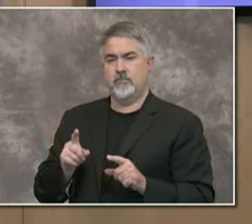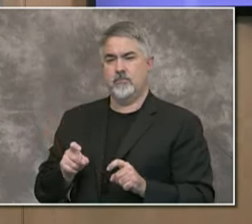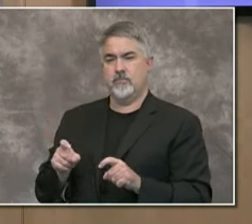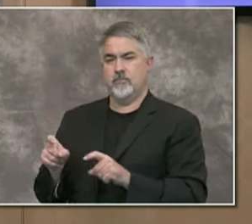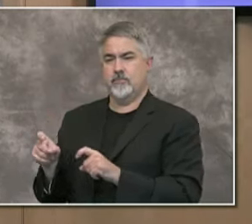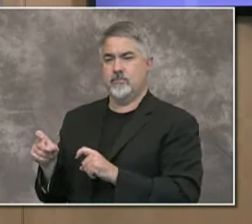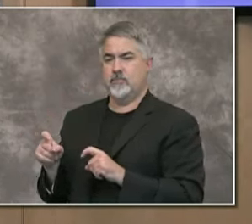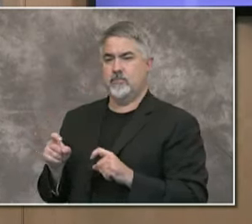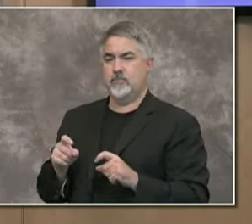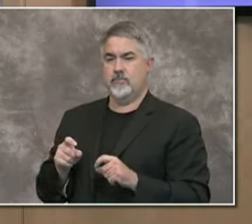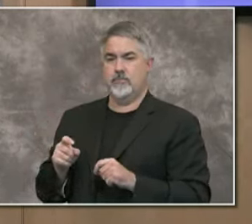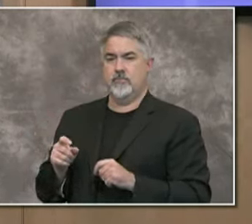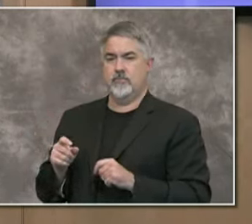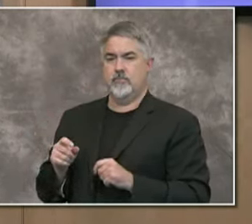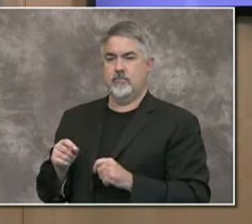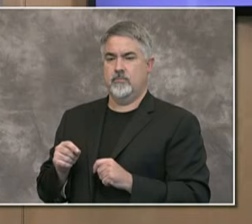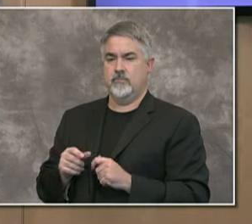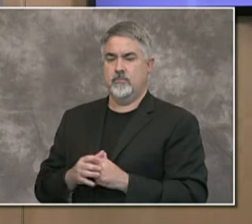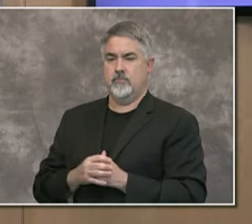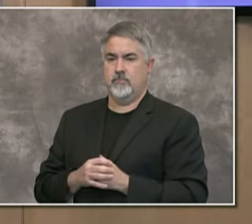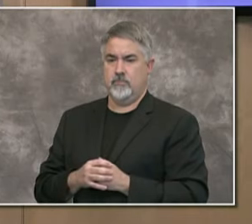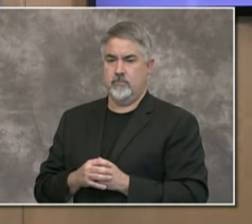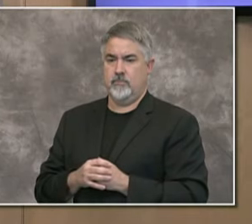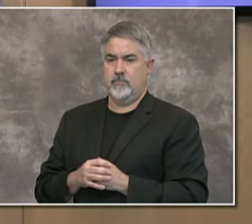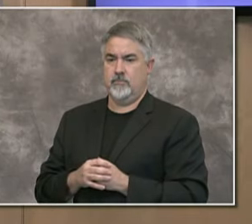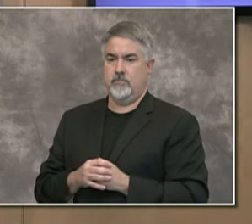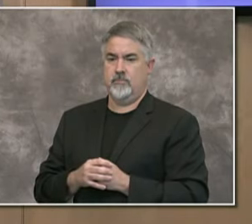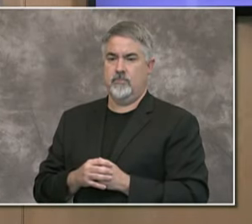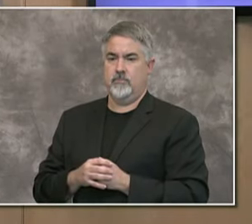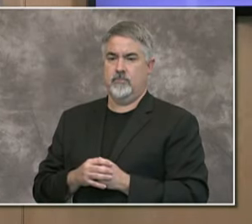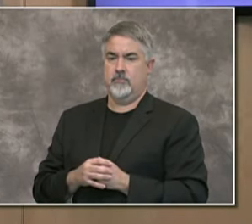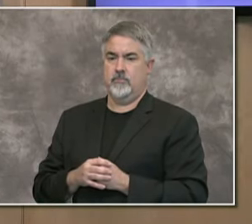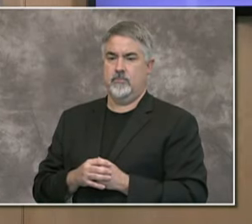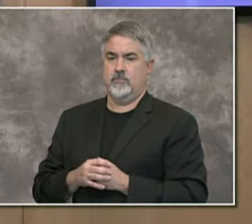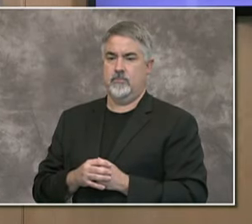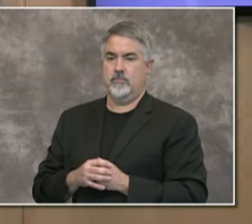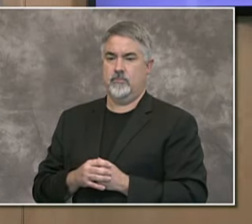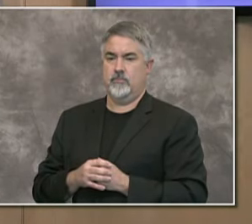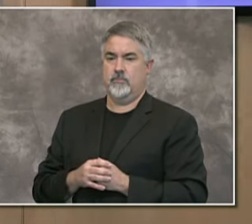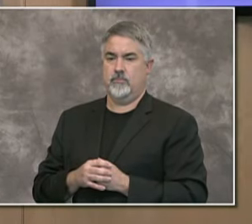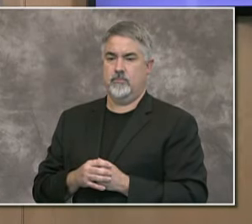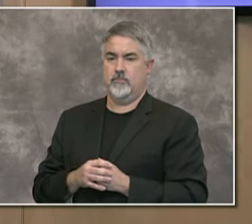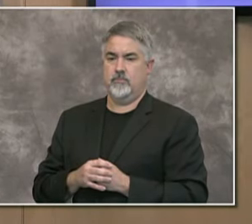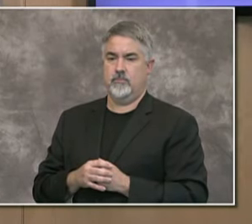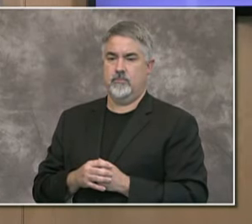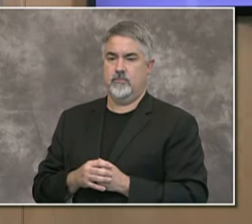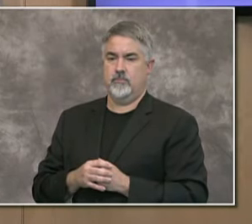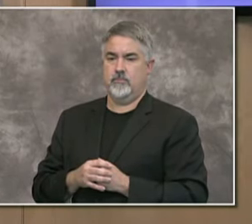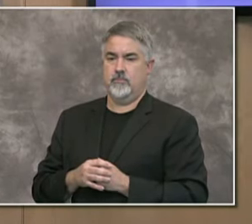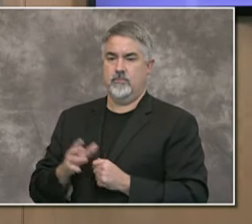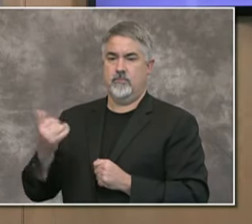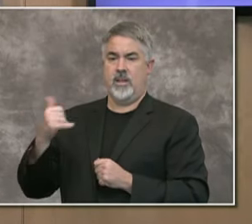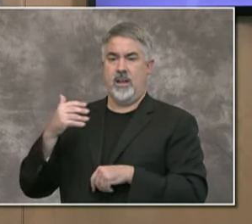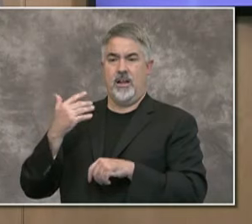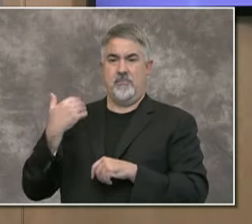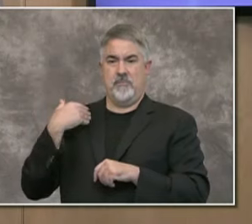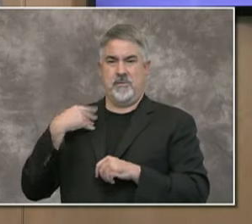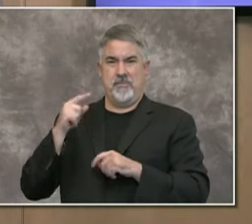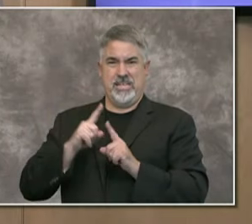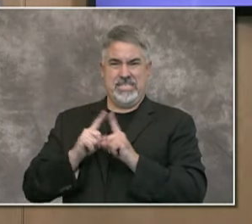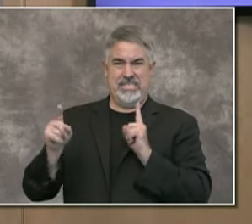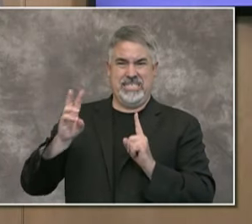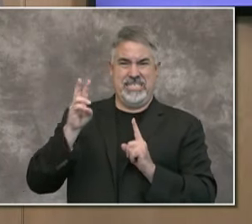trying to bring us out of social distancing measures? You guys were telling us early on, the most important things